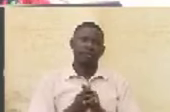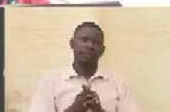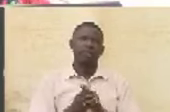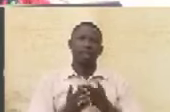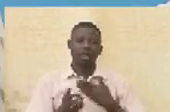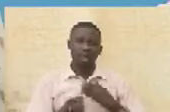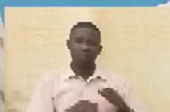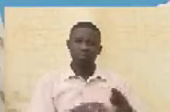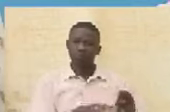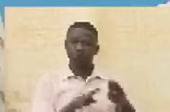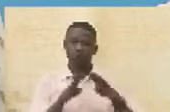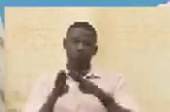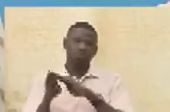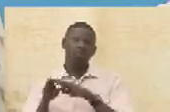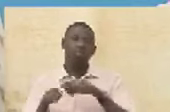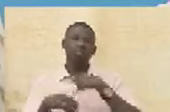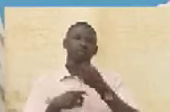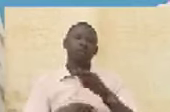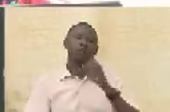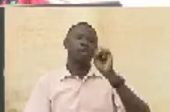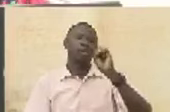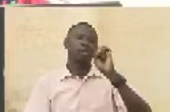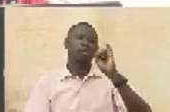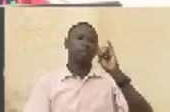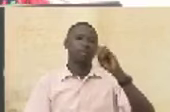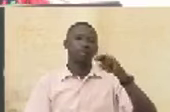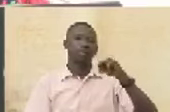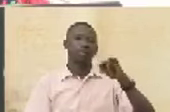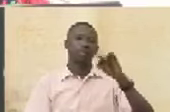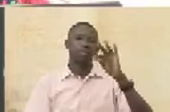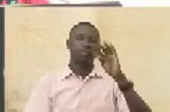had moved from Sintet to Kanilai.